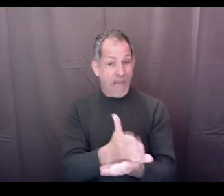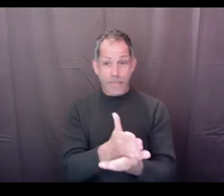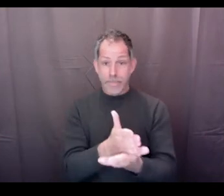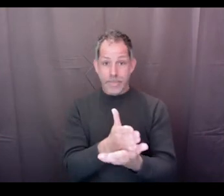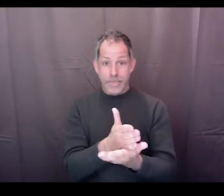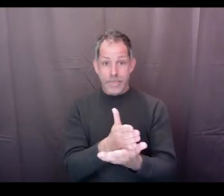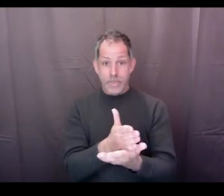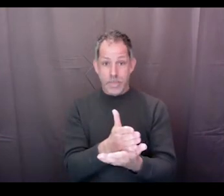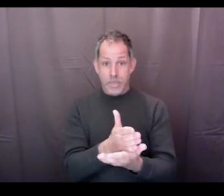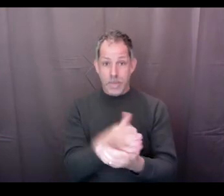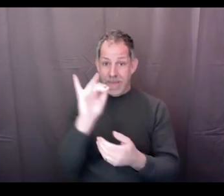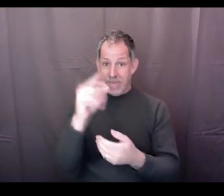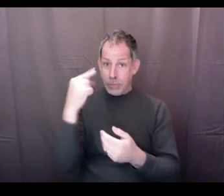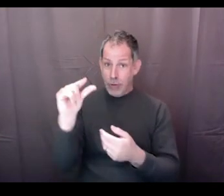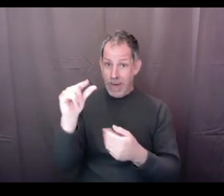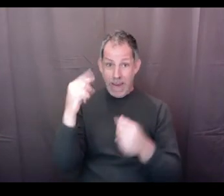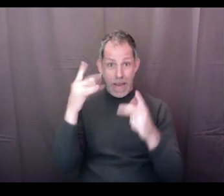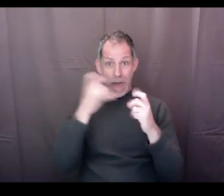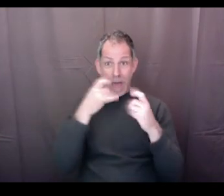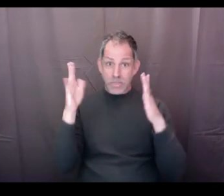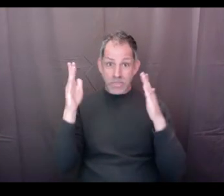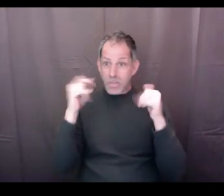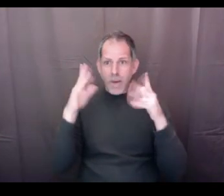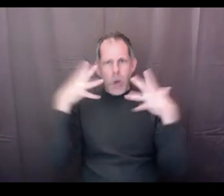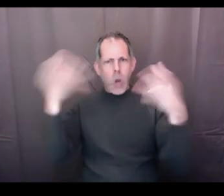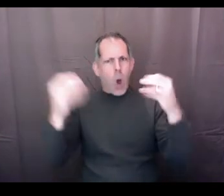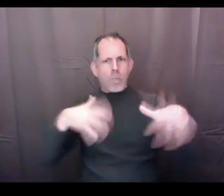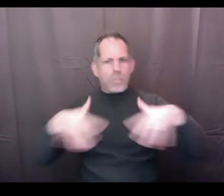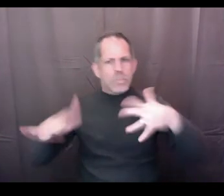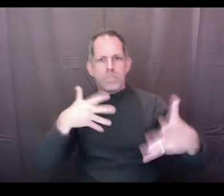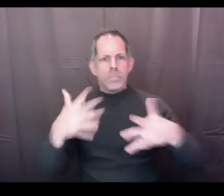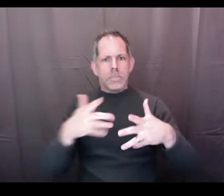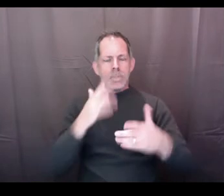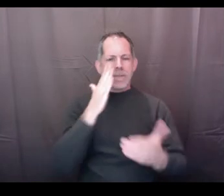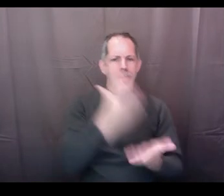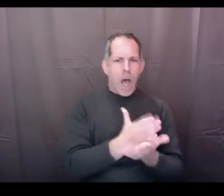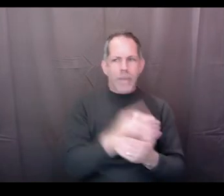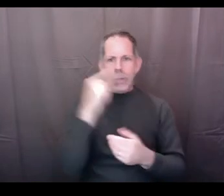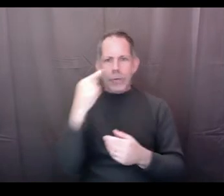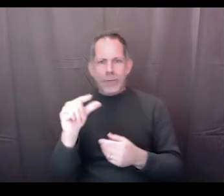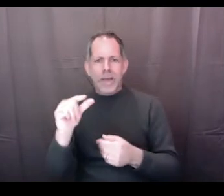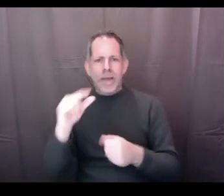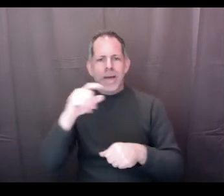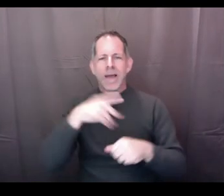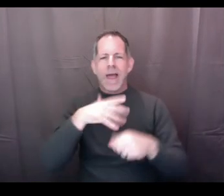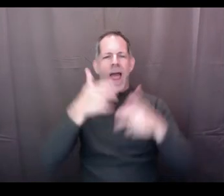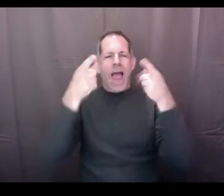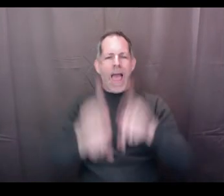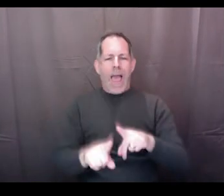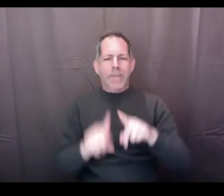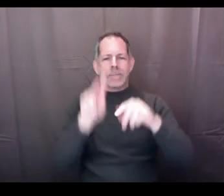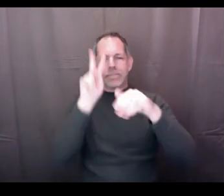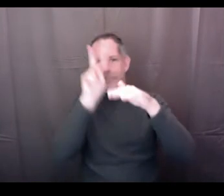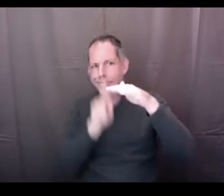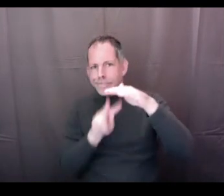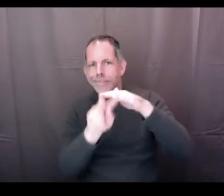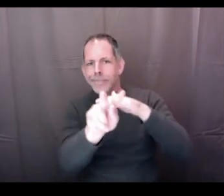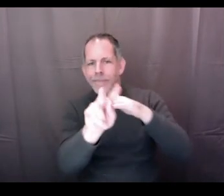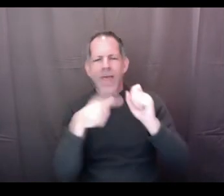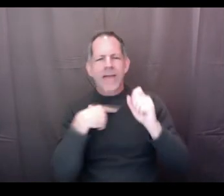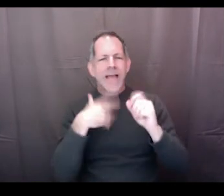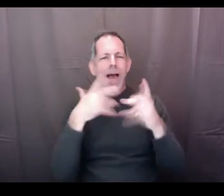at the red light. When there's a green light, we want everyone to go. We're very much used to having a